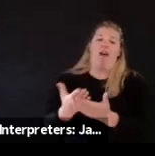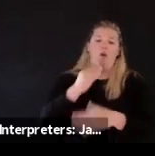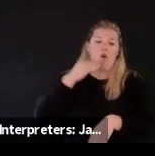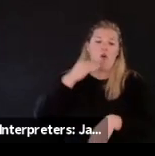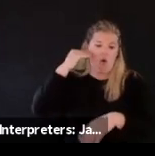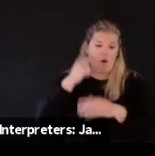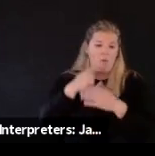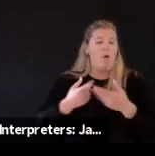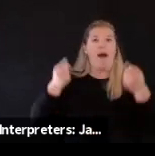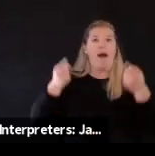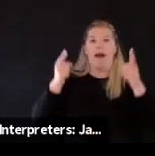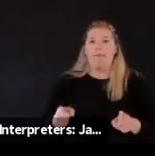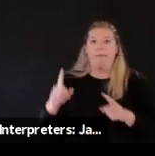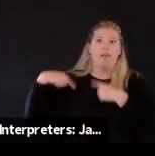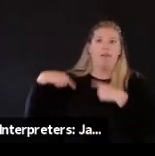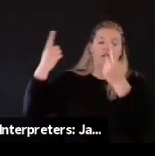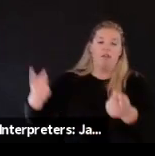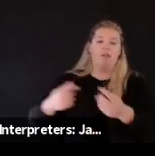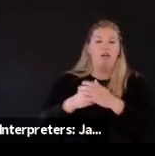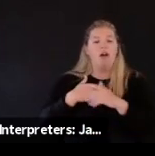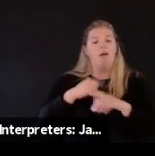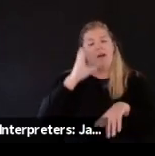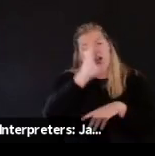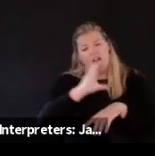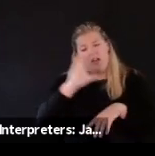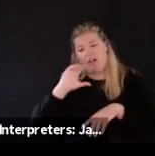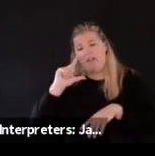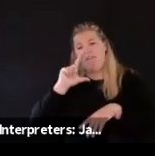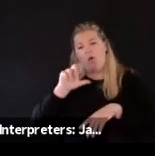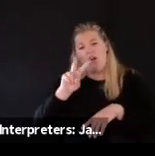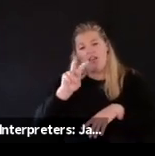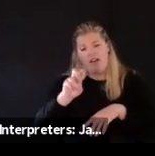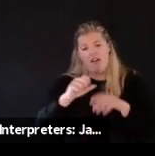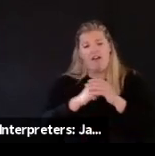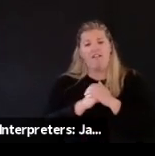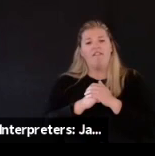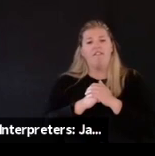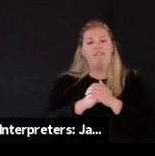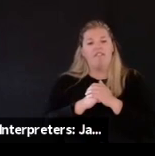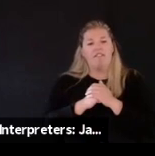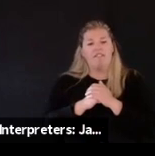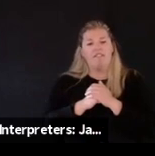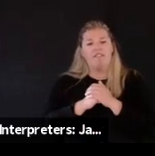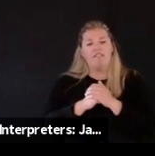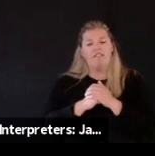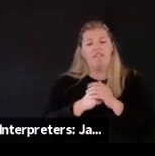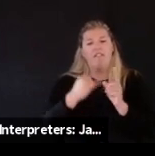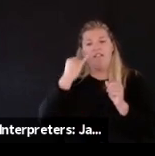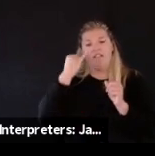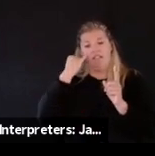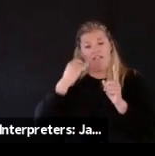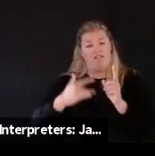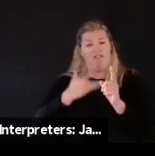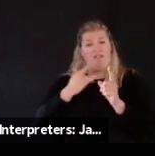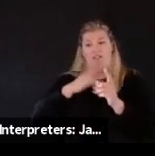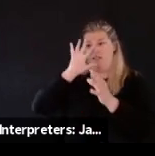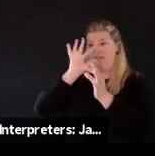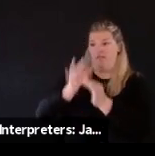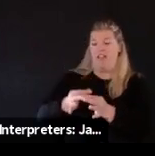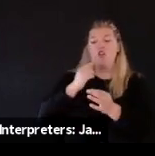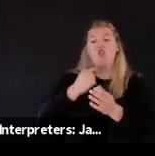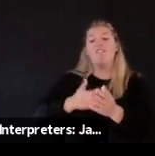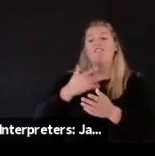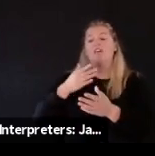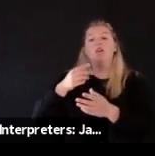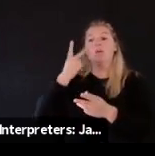to. Yeah. I've been searching for the love. Build faith off of trust. You see one down, you pick them up. I